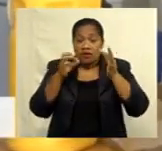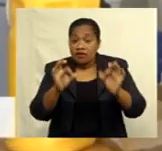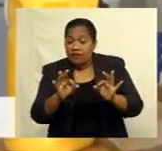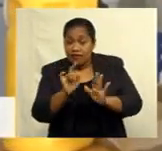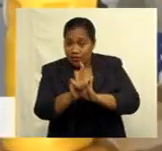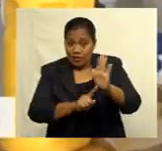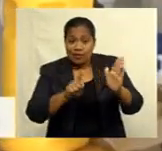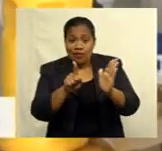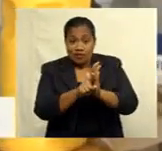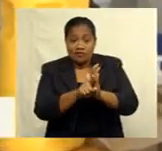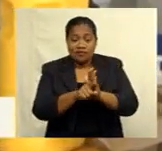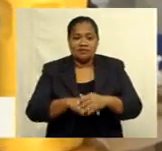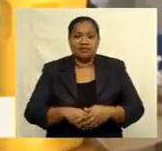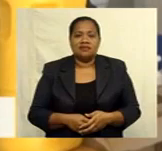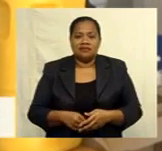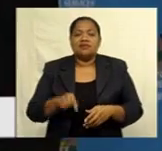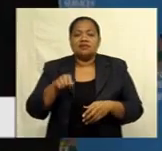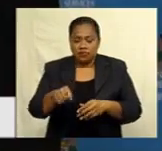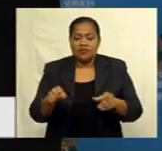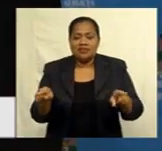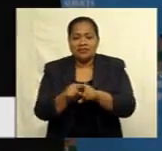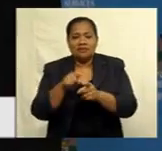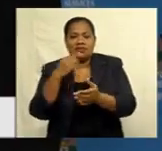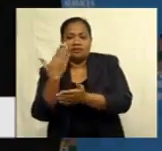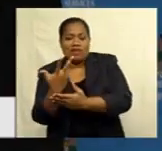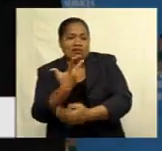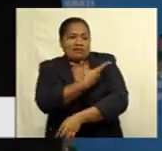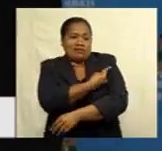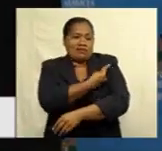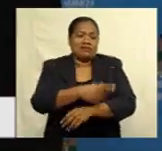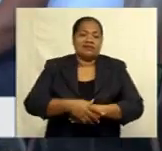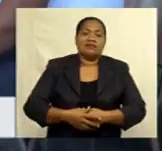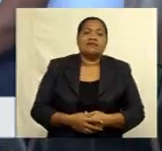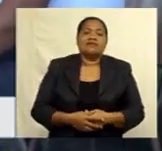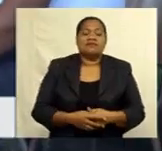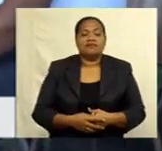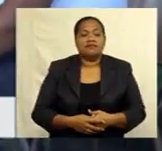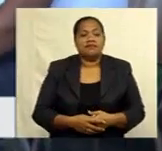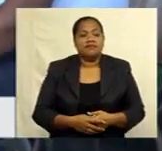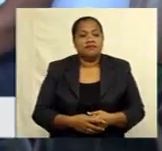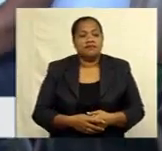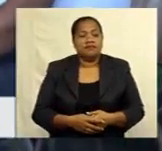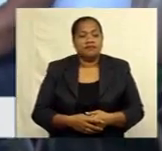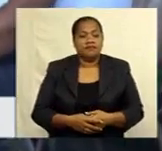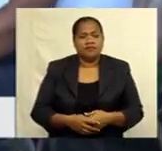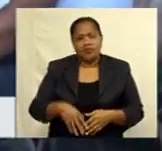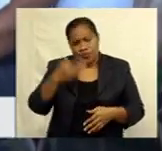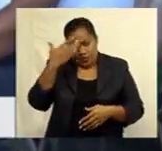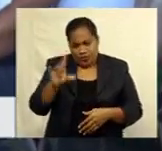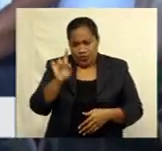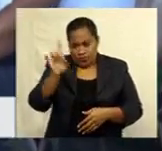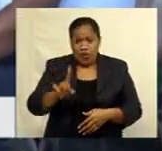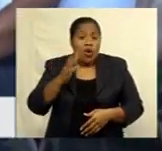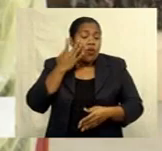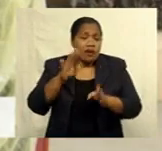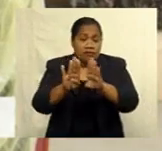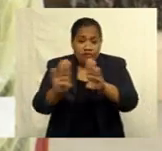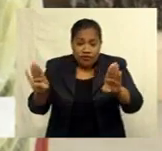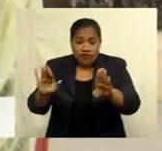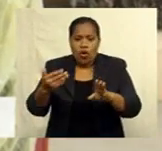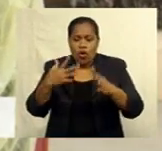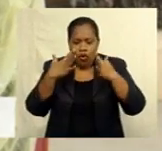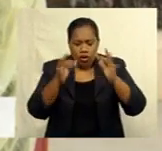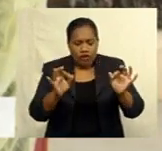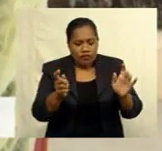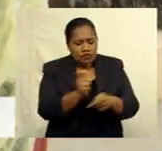which also hinges on vaccine coverage. We do not have a specific date for you today as to when the border will be lifted or when curfew will change. The head